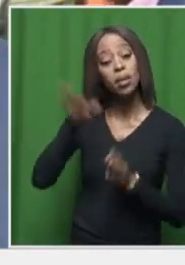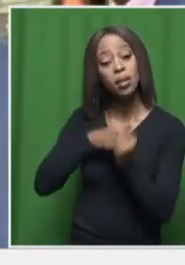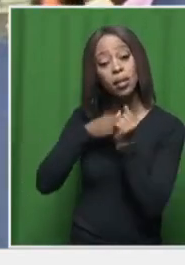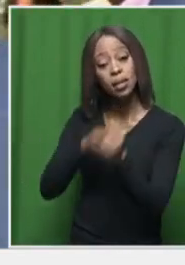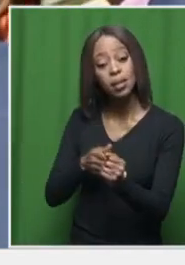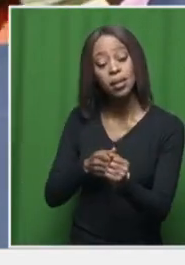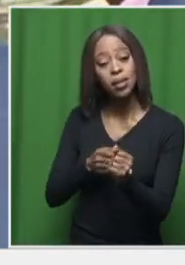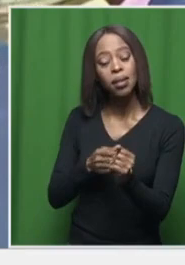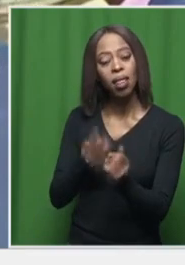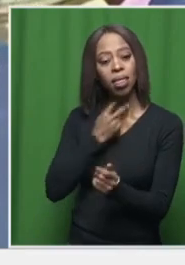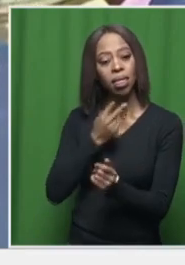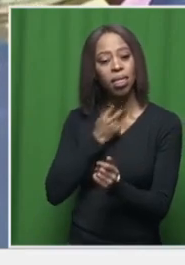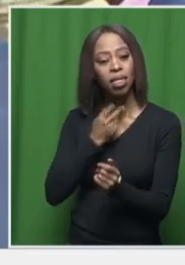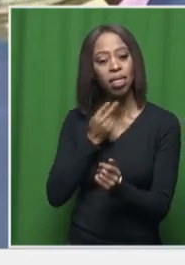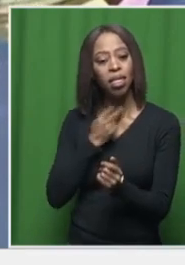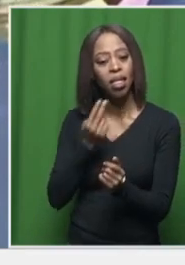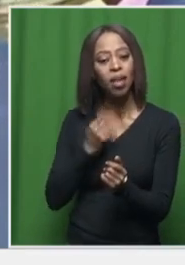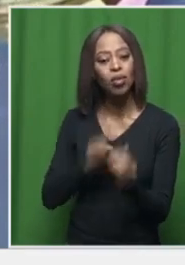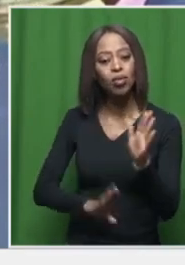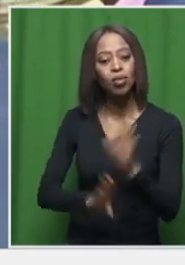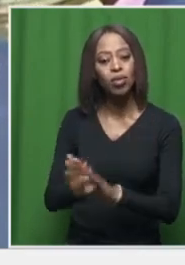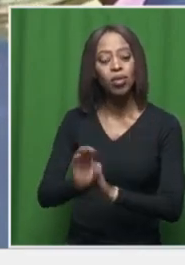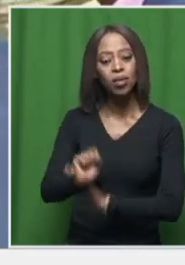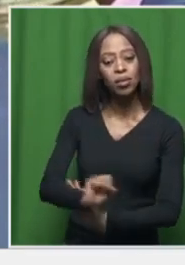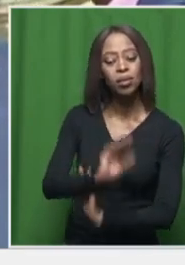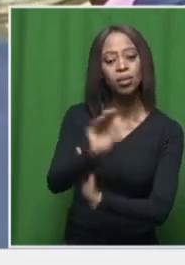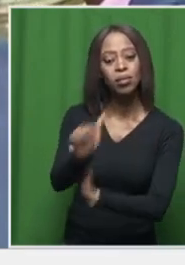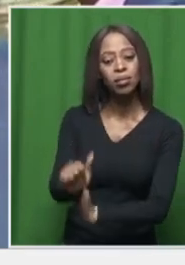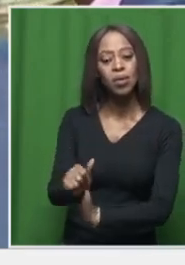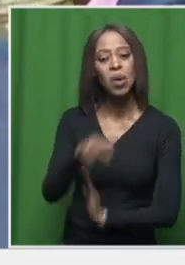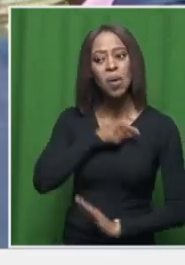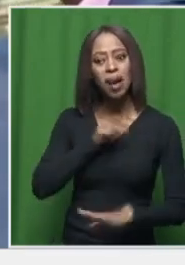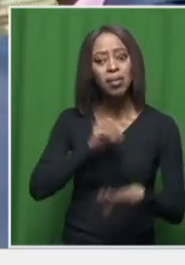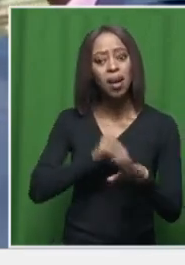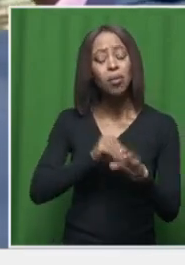is incapable of pulling South Africa out of the crisis that it finds itself in today.